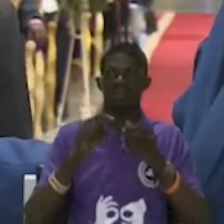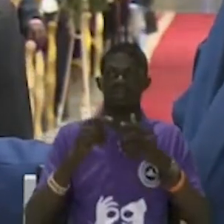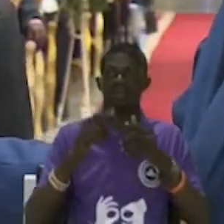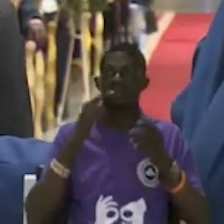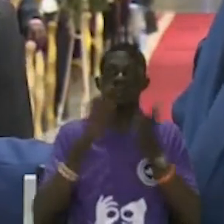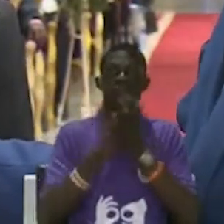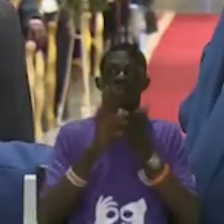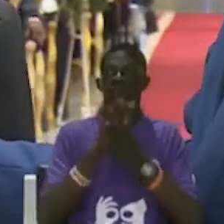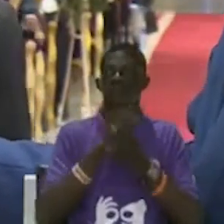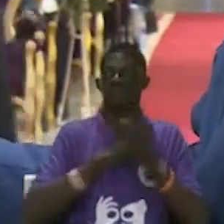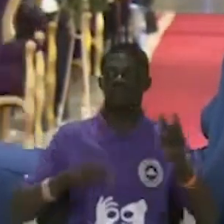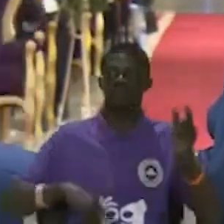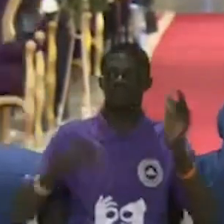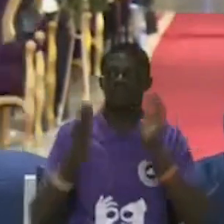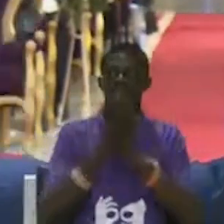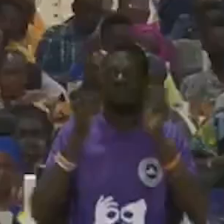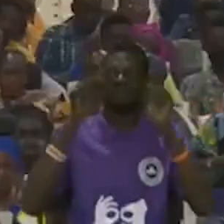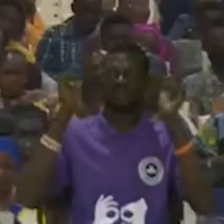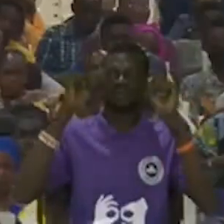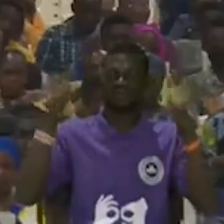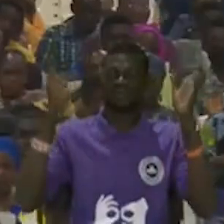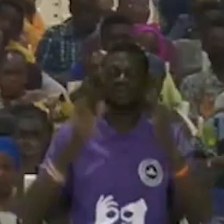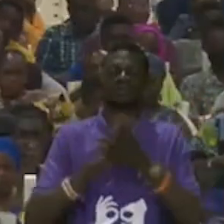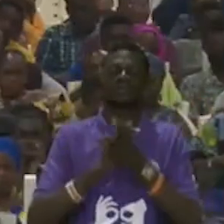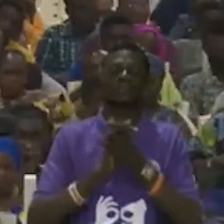Praise the Lord.